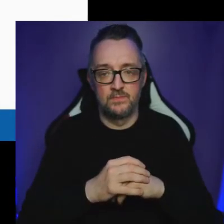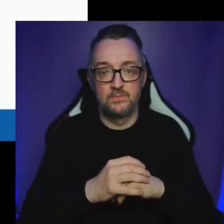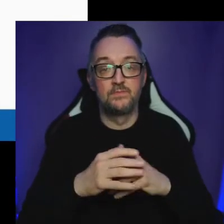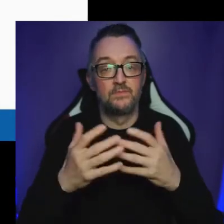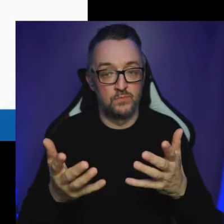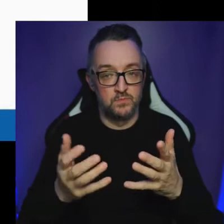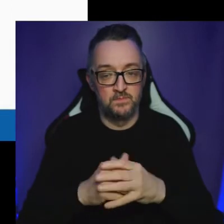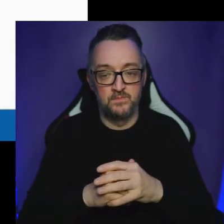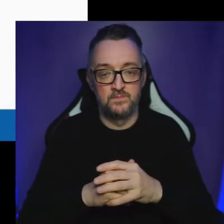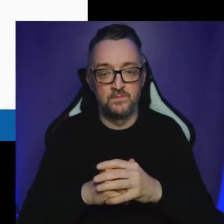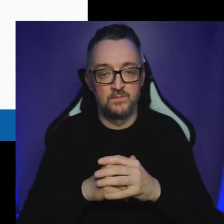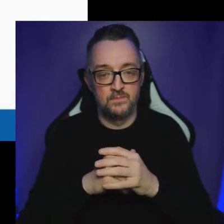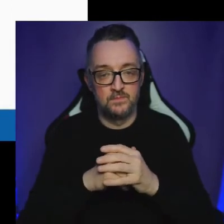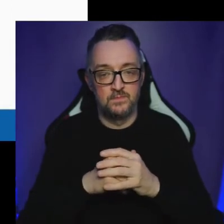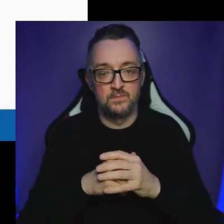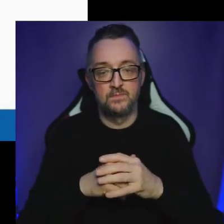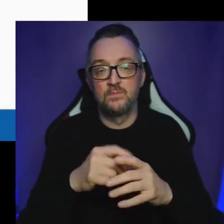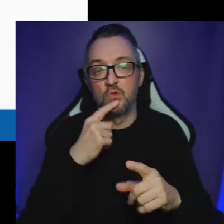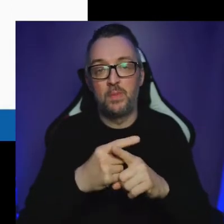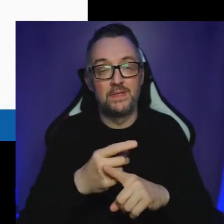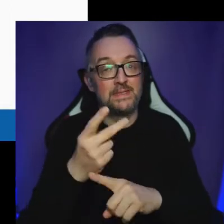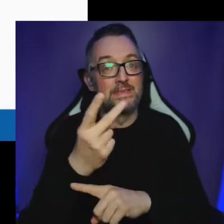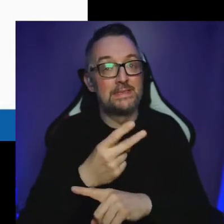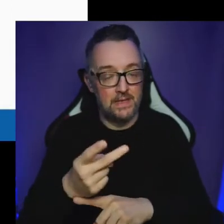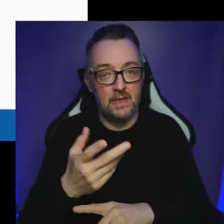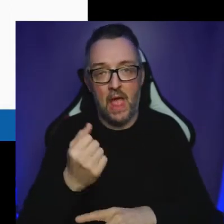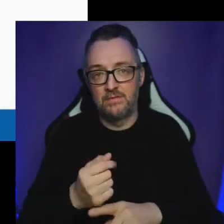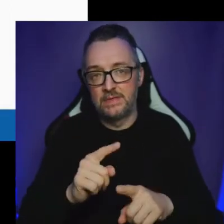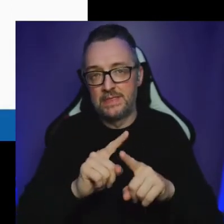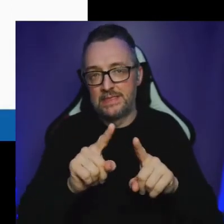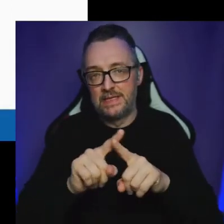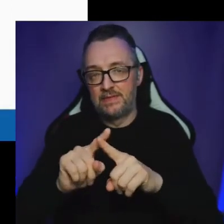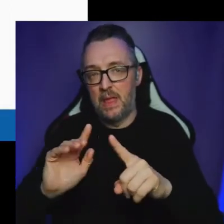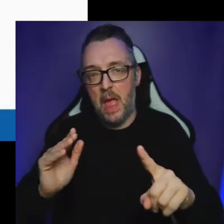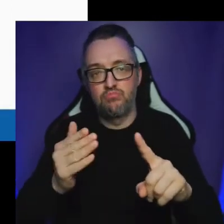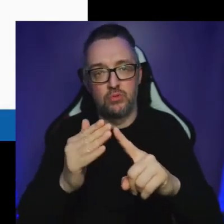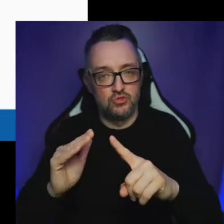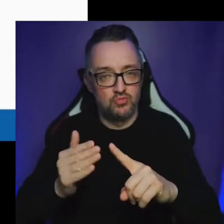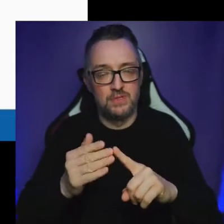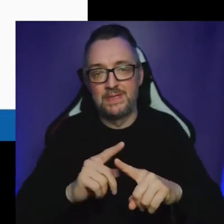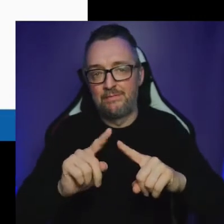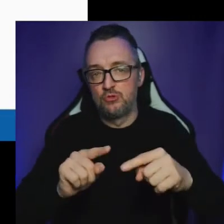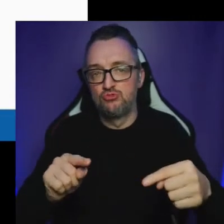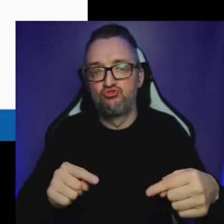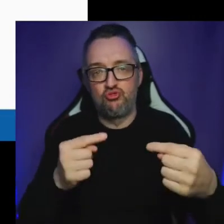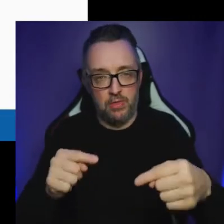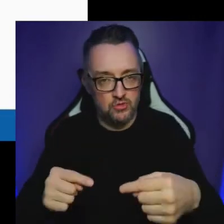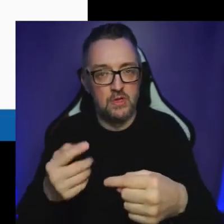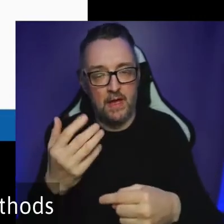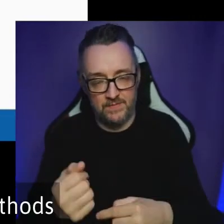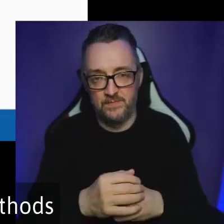So in terms of design, we've got a number of different approaches to design and a number of different challenges to think about whilst we are designing.